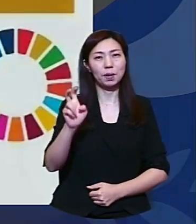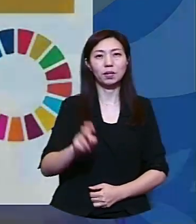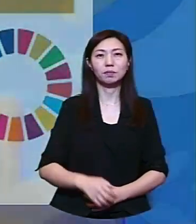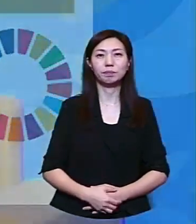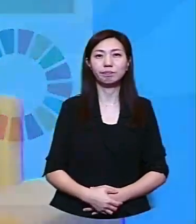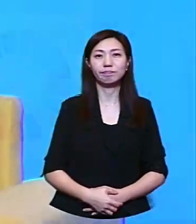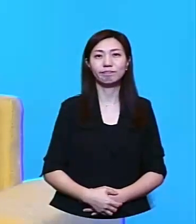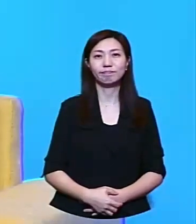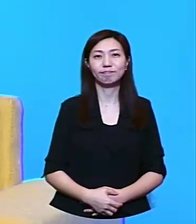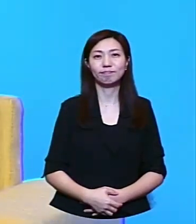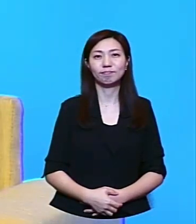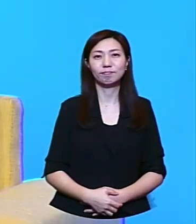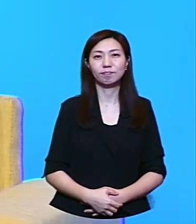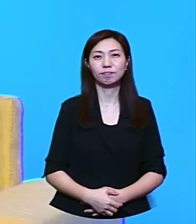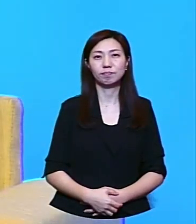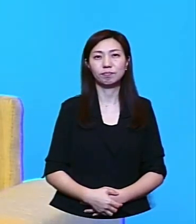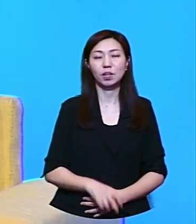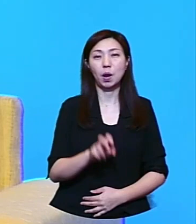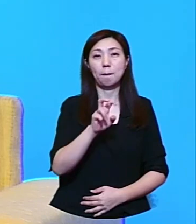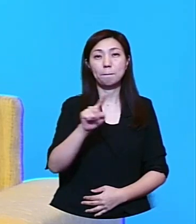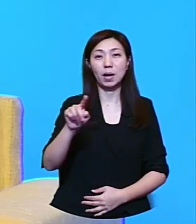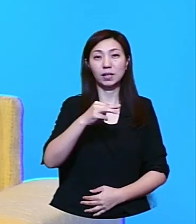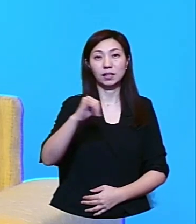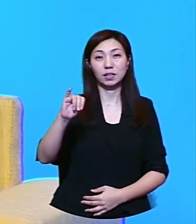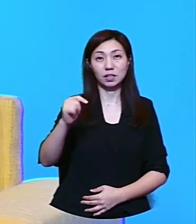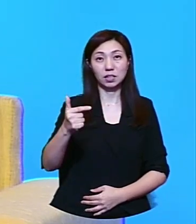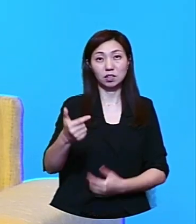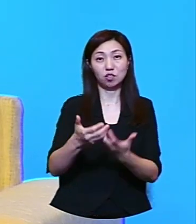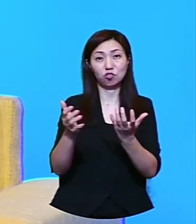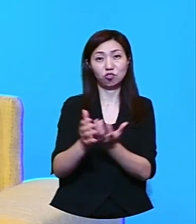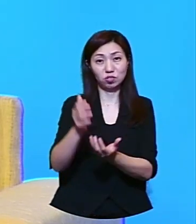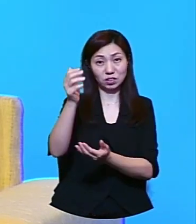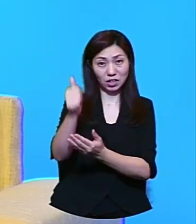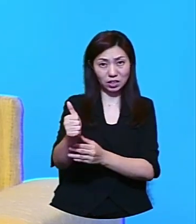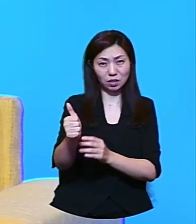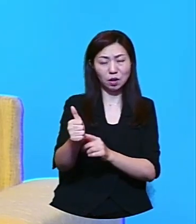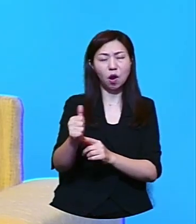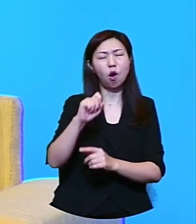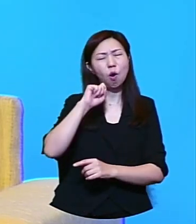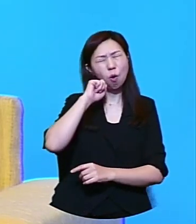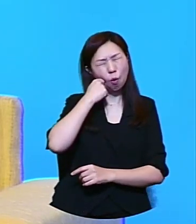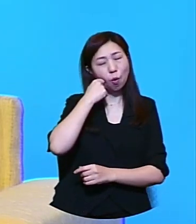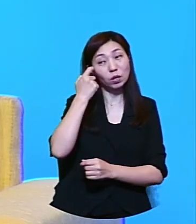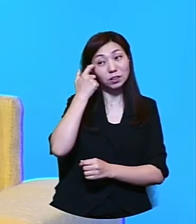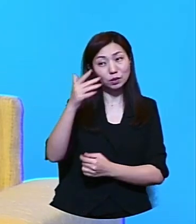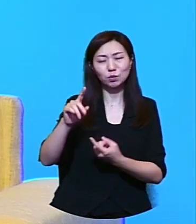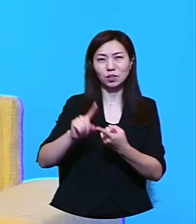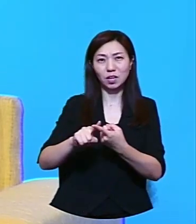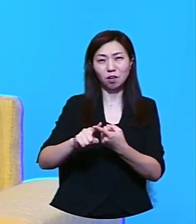answer to a very, very difficult question to all of us, actually.